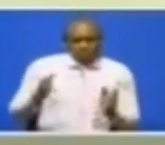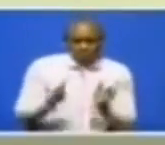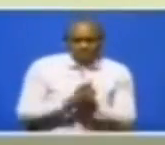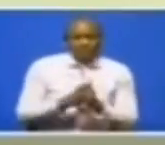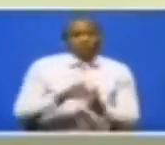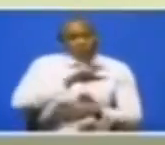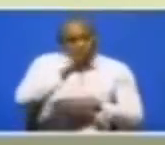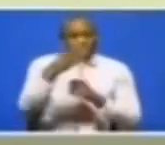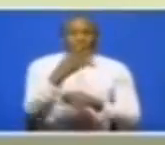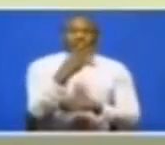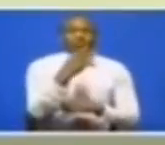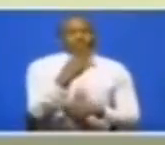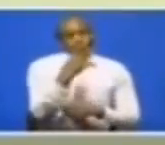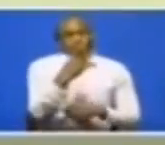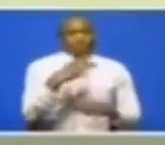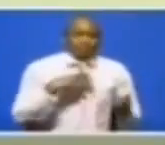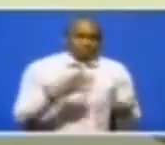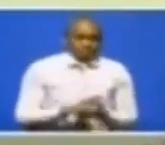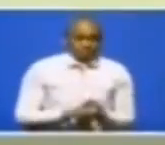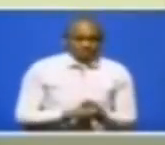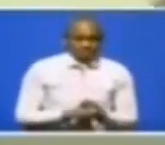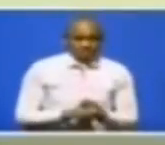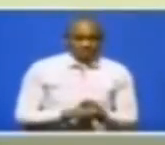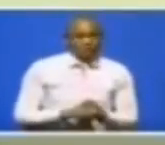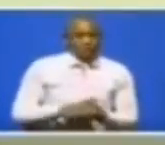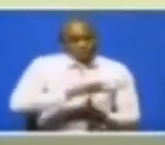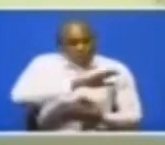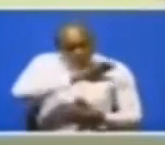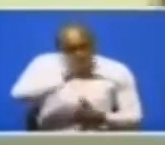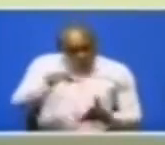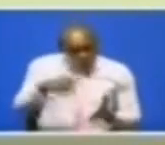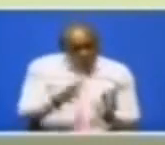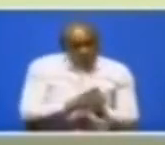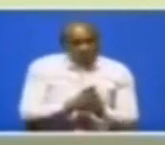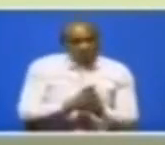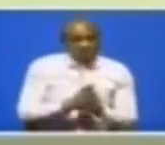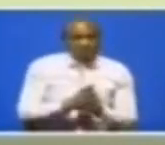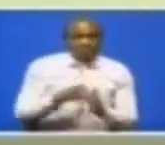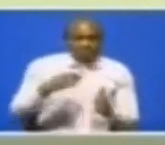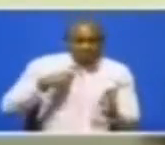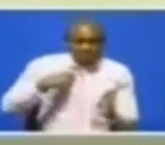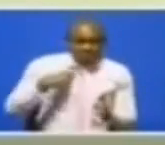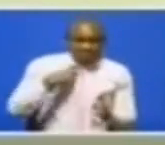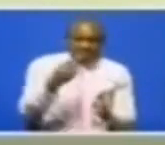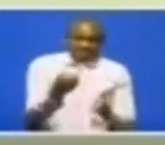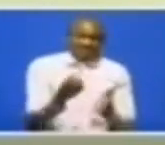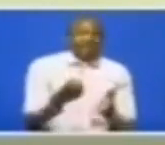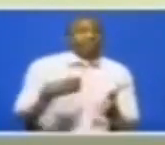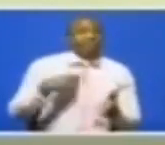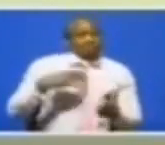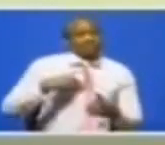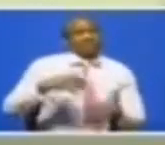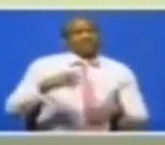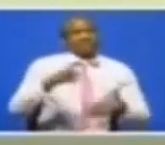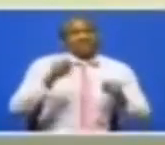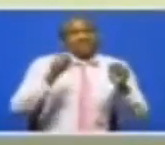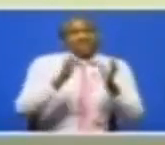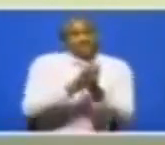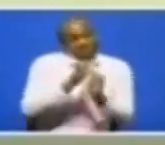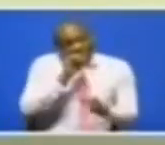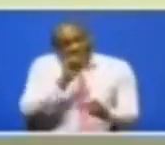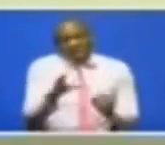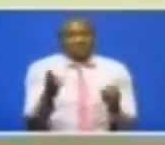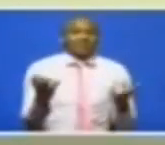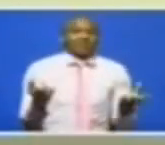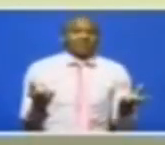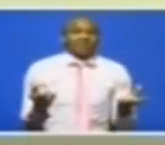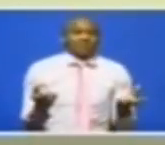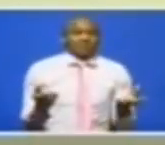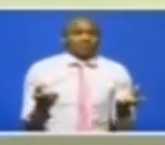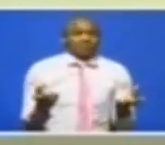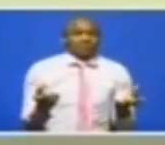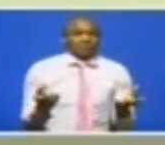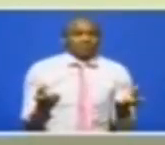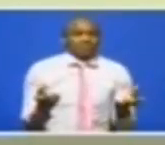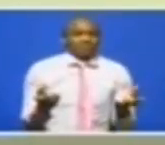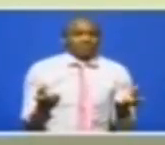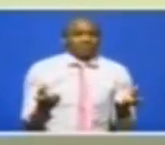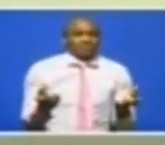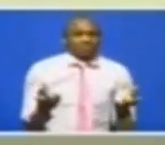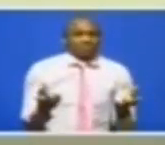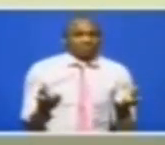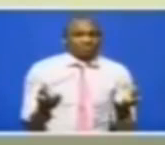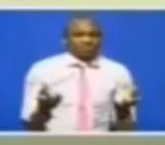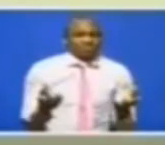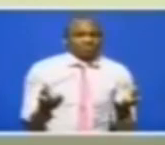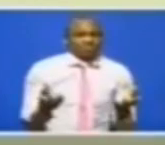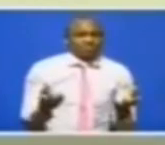principals. If the principals knew that I was not a member, Mr. Chairman, they wouldn't have involved me in the arrangement